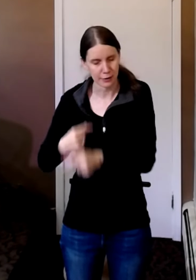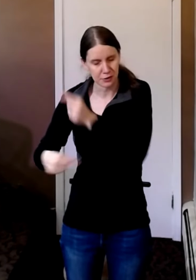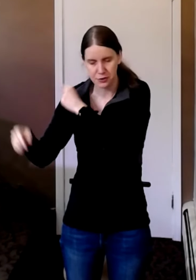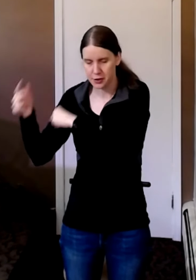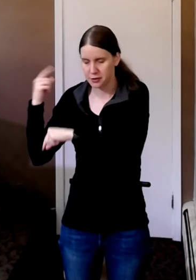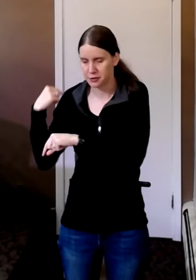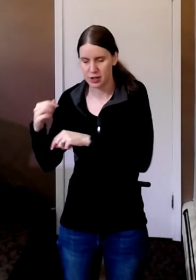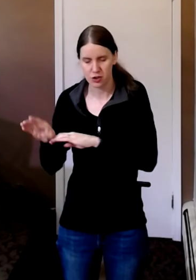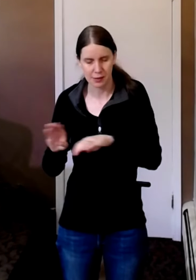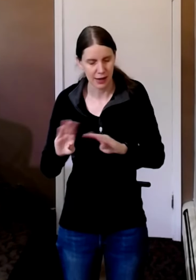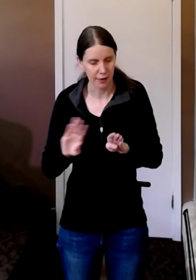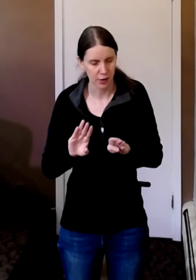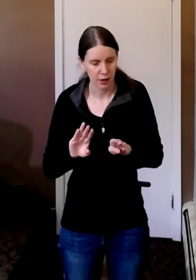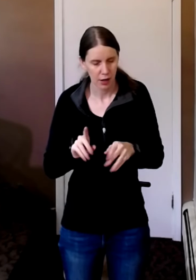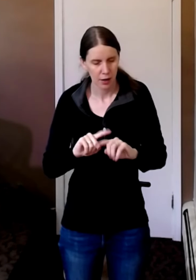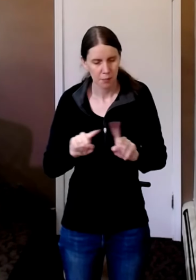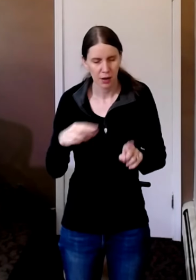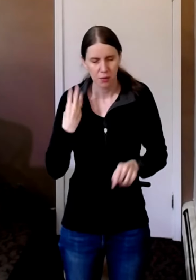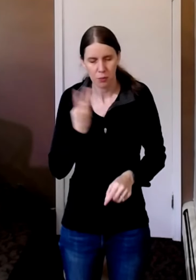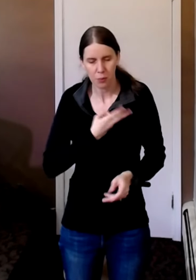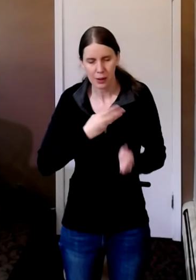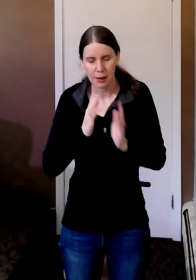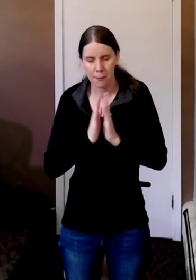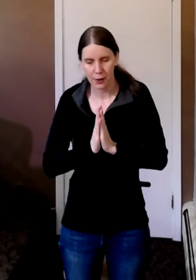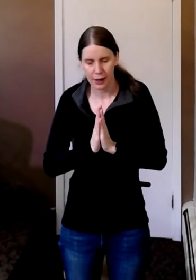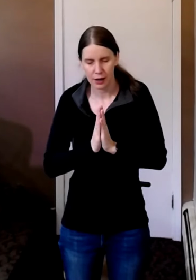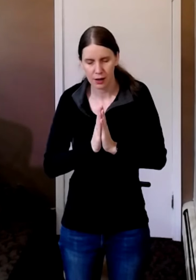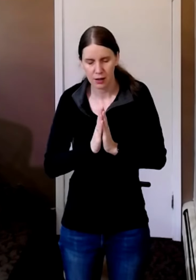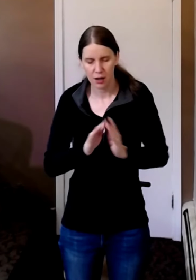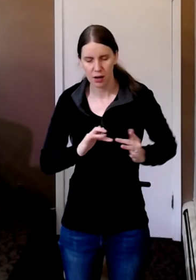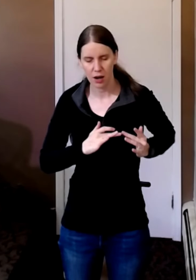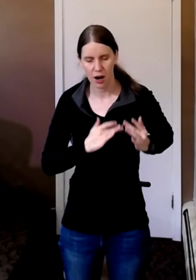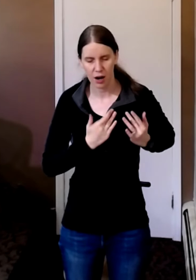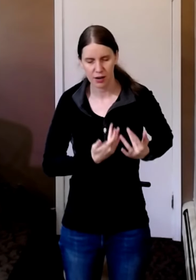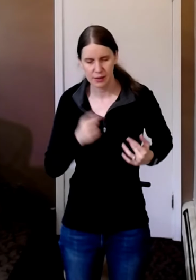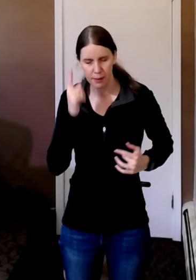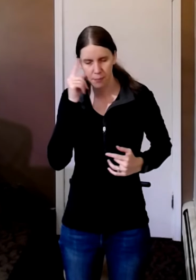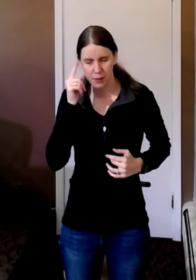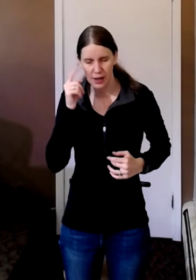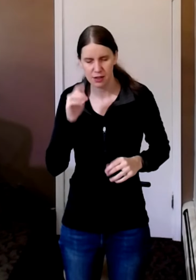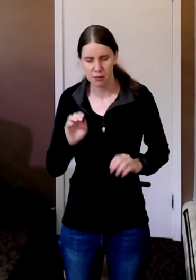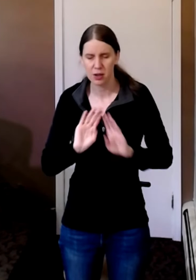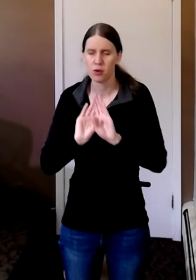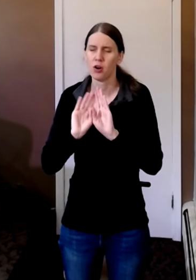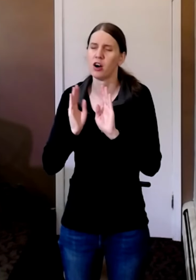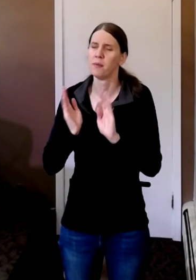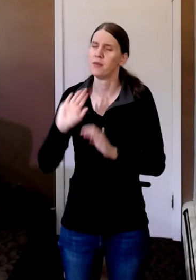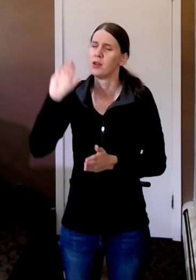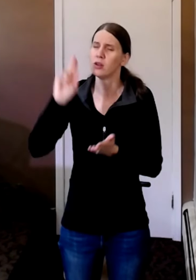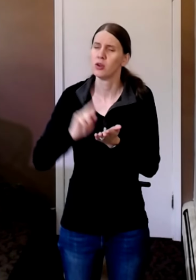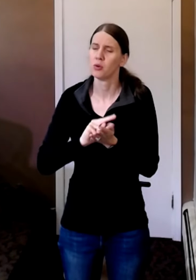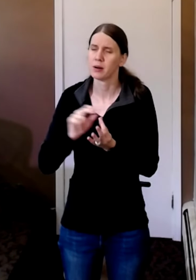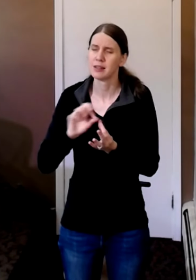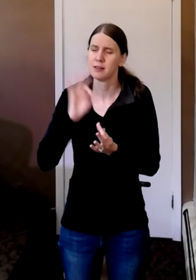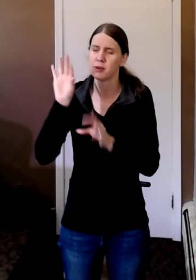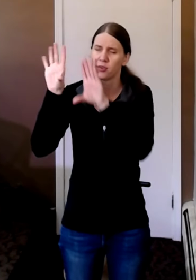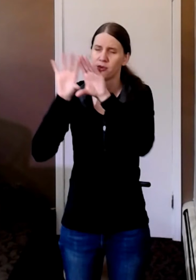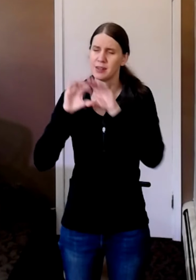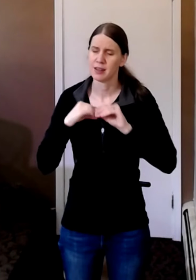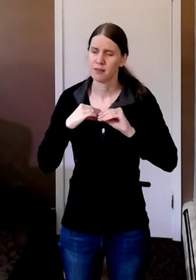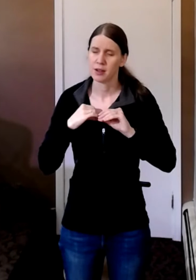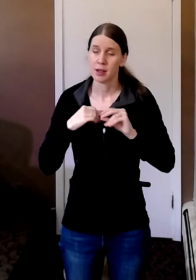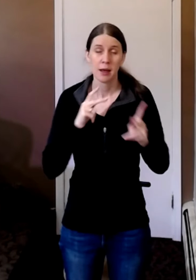generations. Lord, we pray that our hearts and minds would be opened by your Holy Spirit. For those that